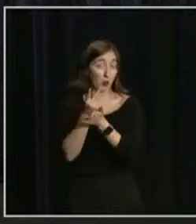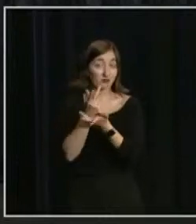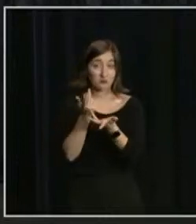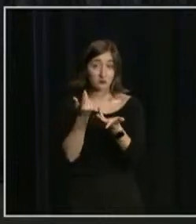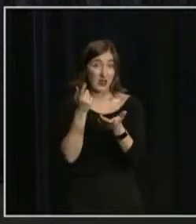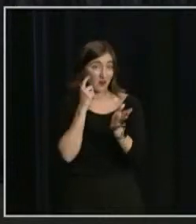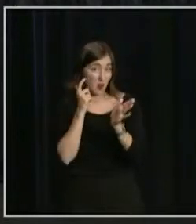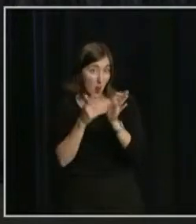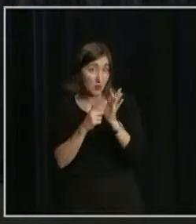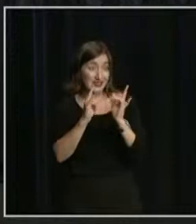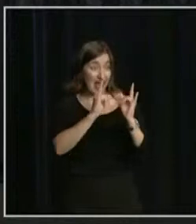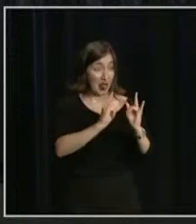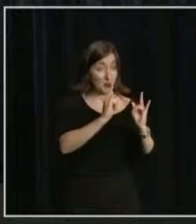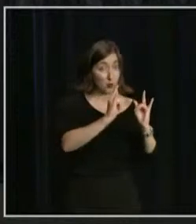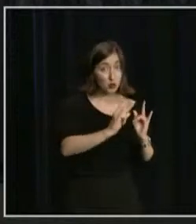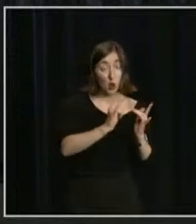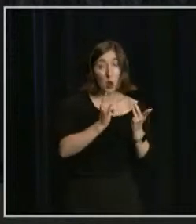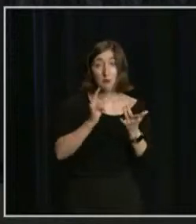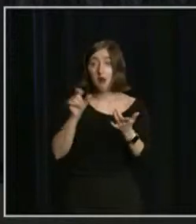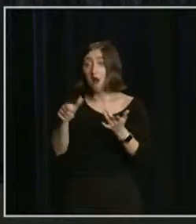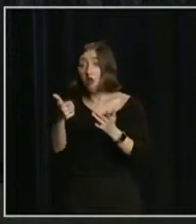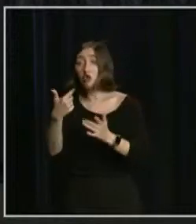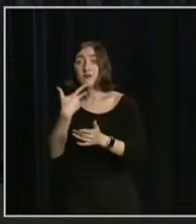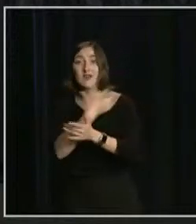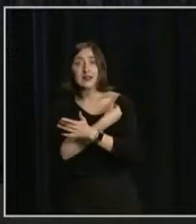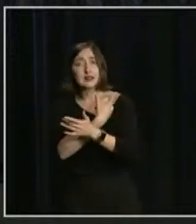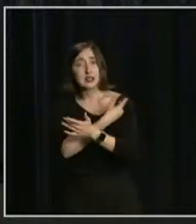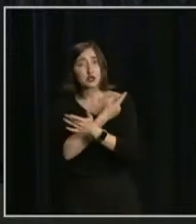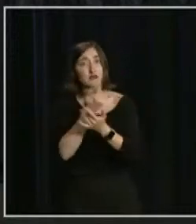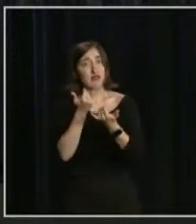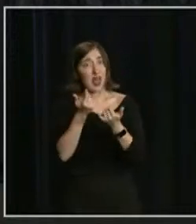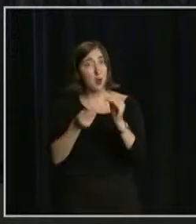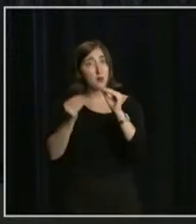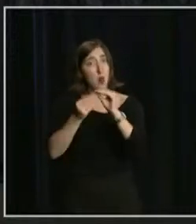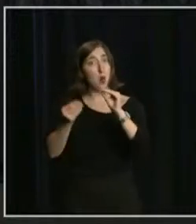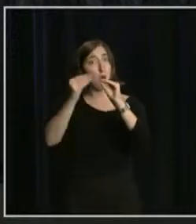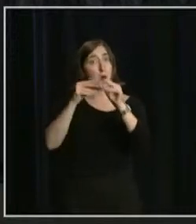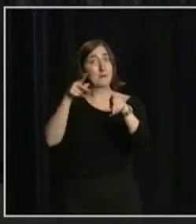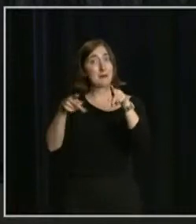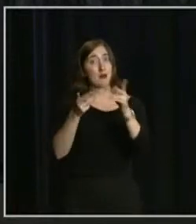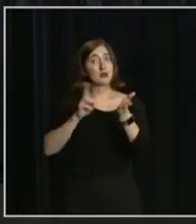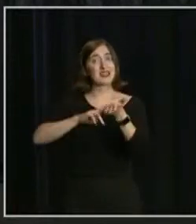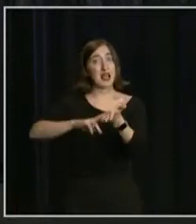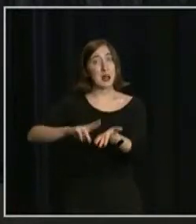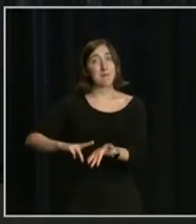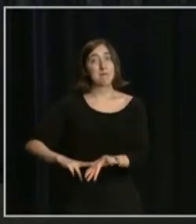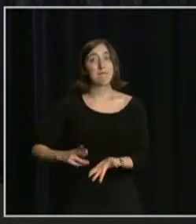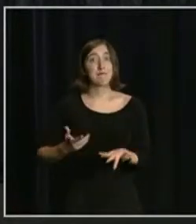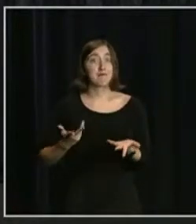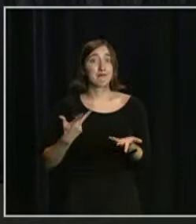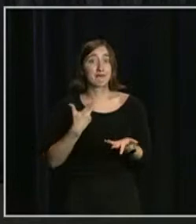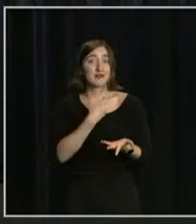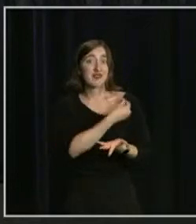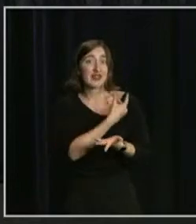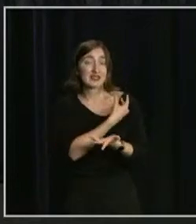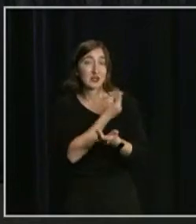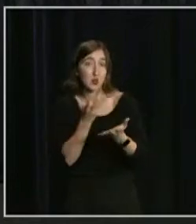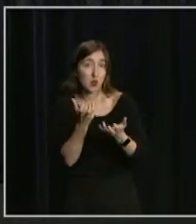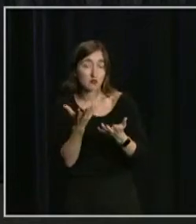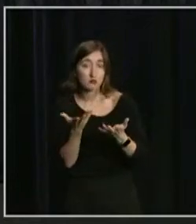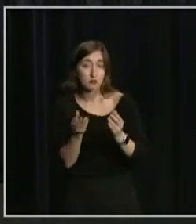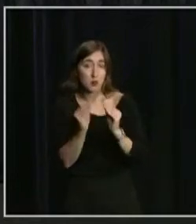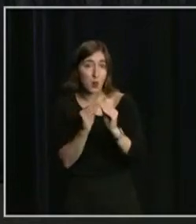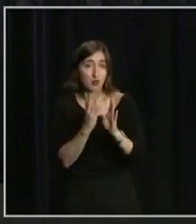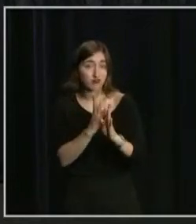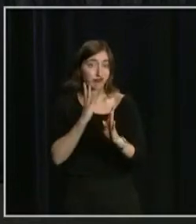sites seen an increase maybe today or yesterday in the number of people since the authorization was given?